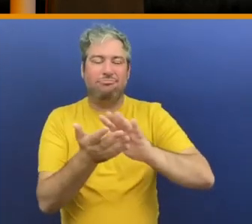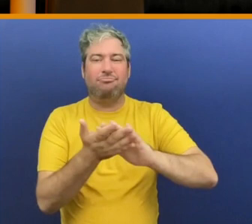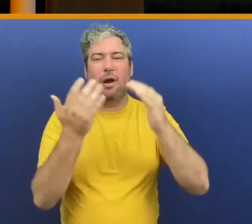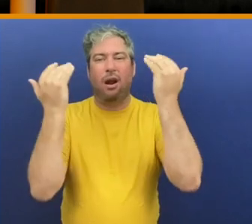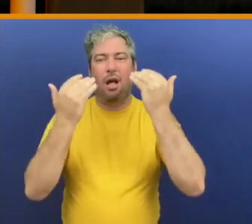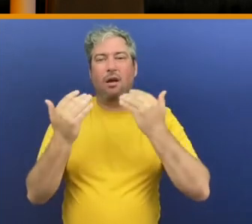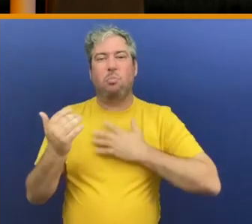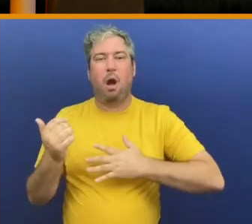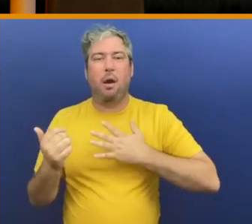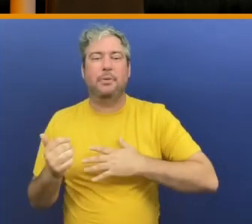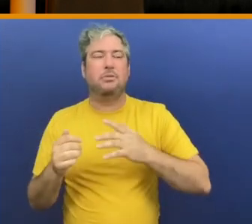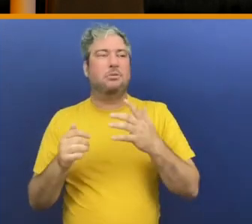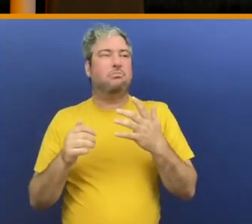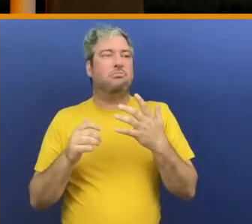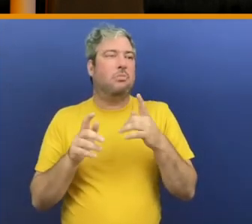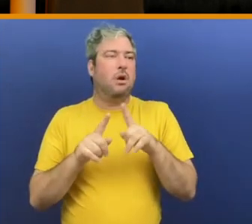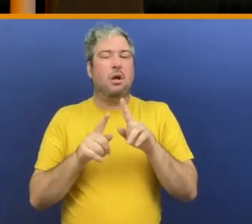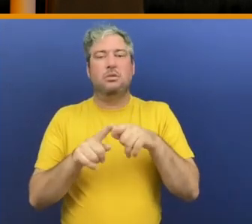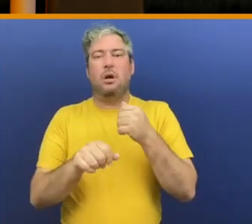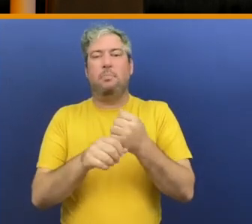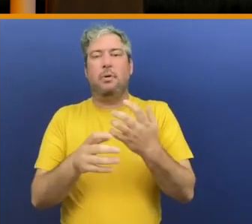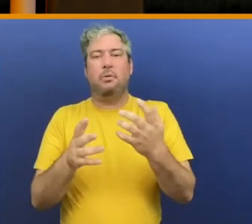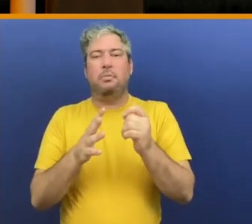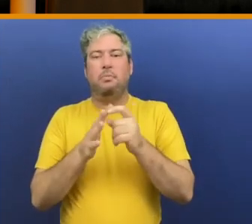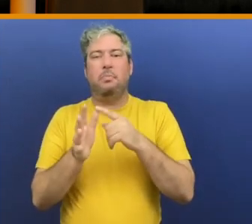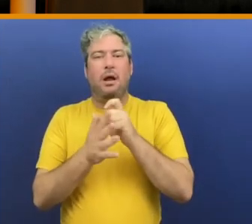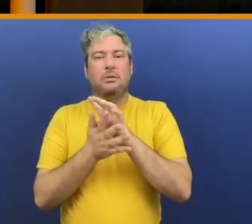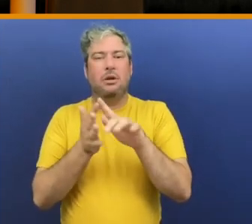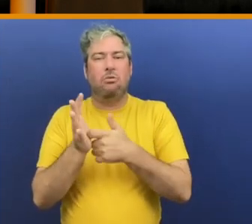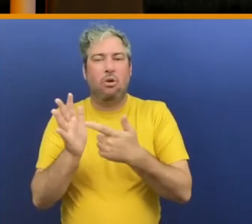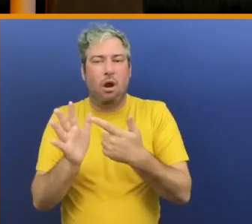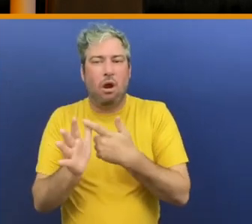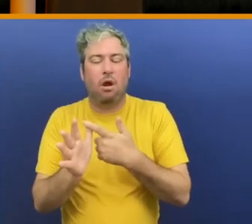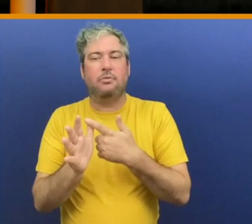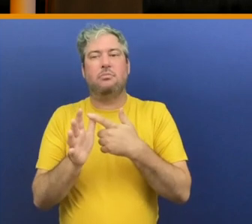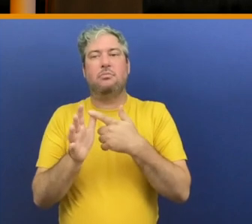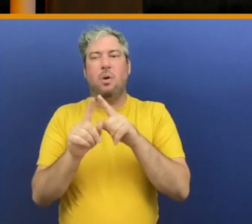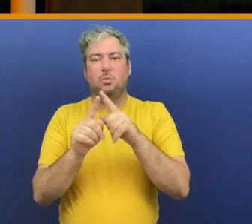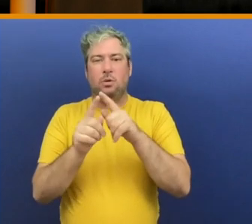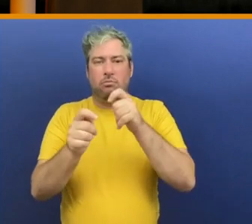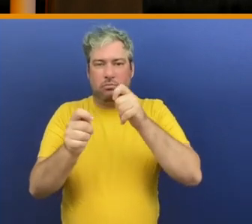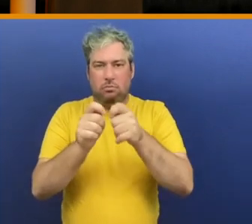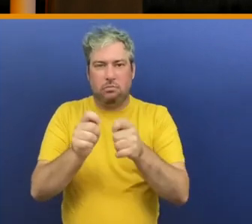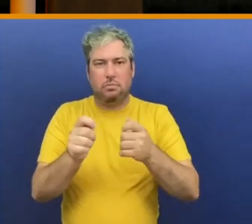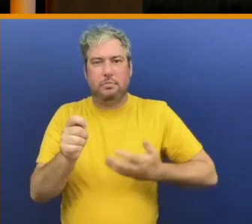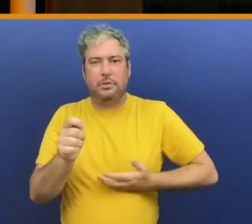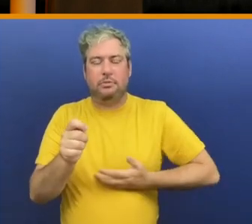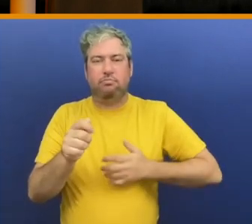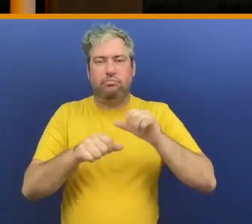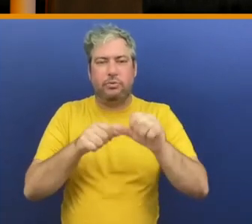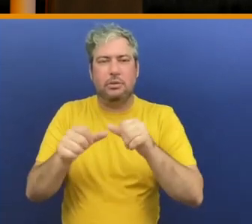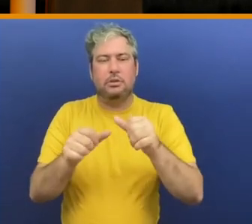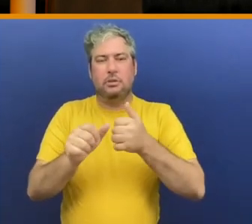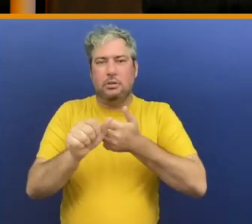business processes, giving assistance, advice, and access to decision making. So,